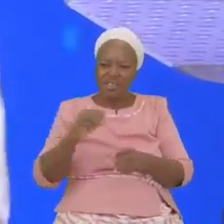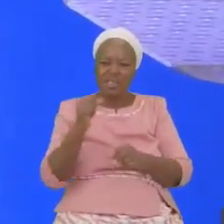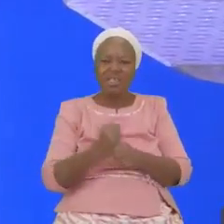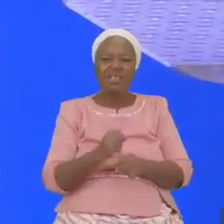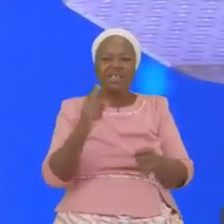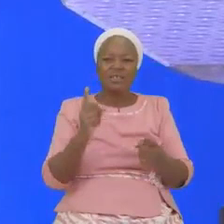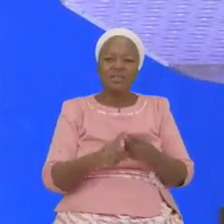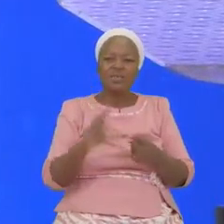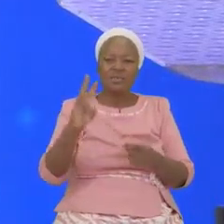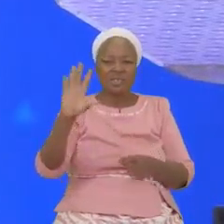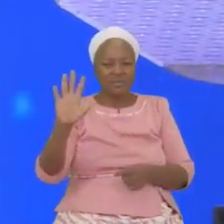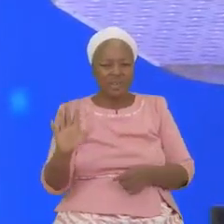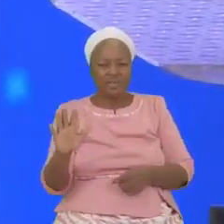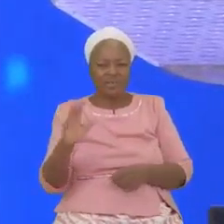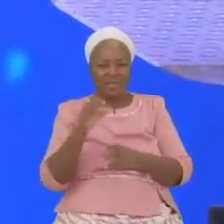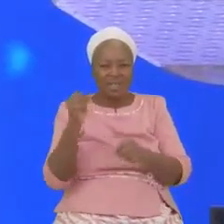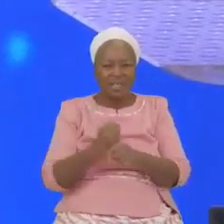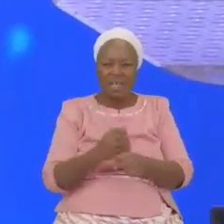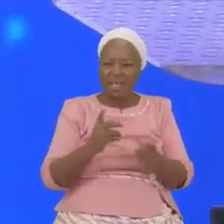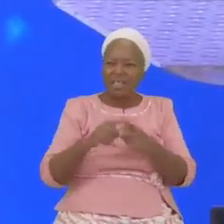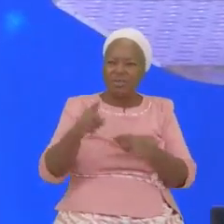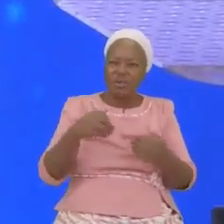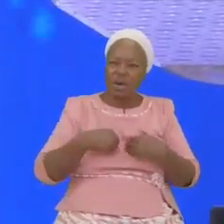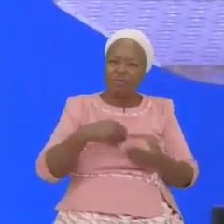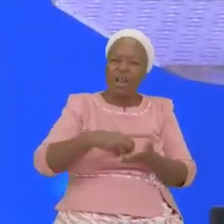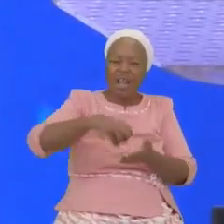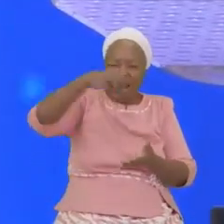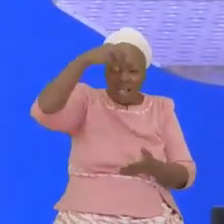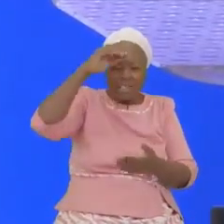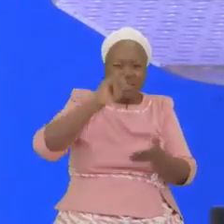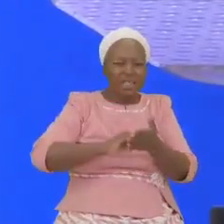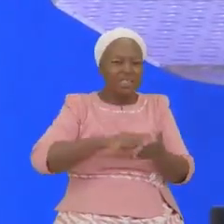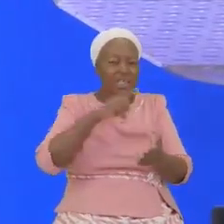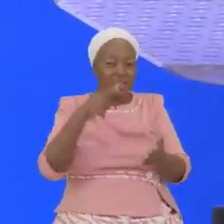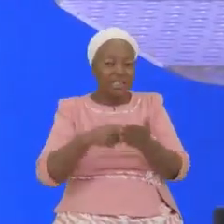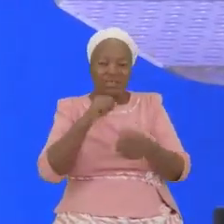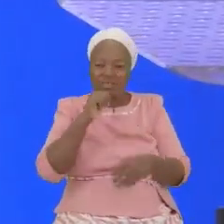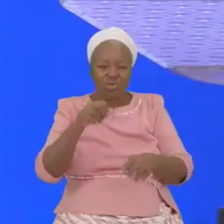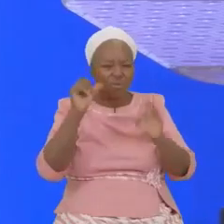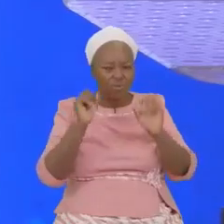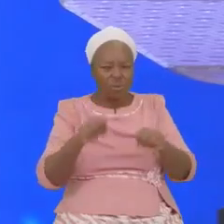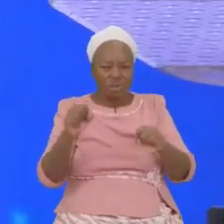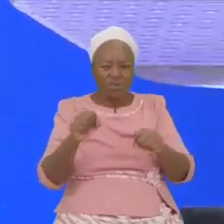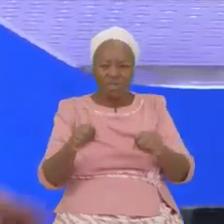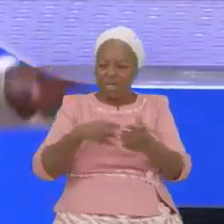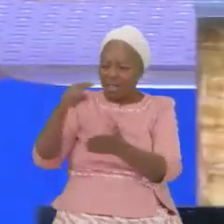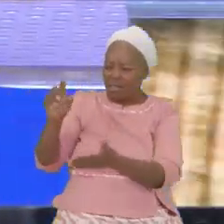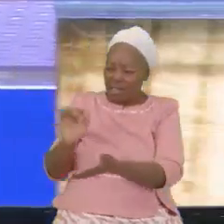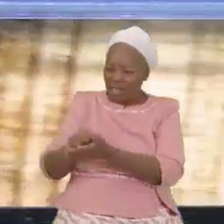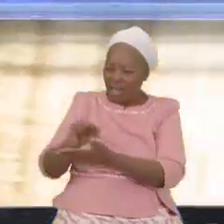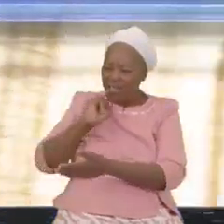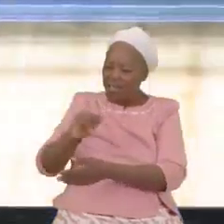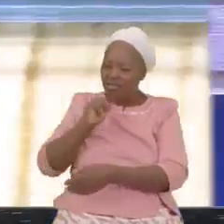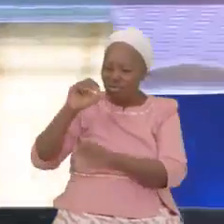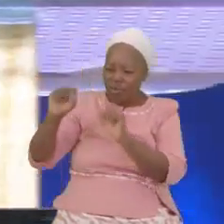age 65. And you've learned that this is impossible. This is impossible. We've